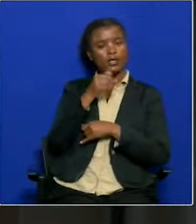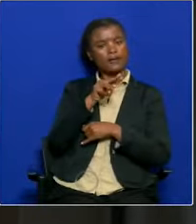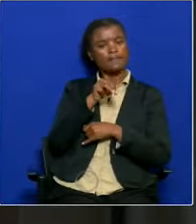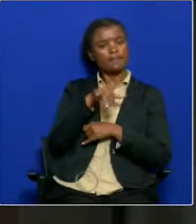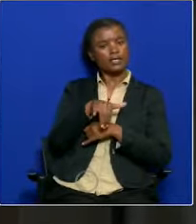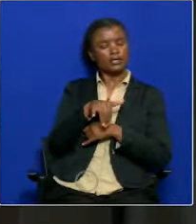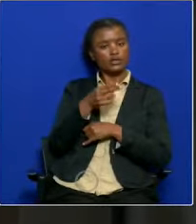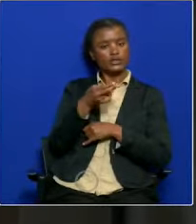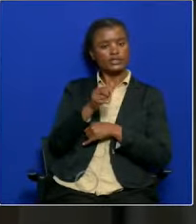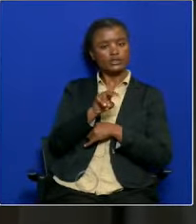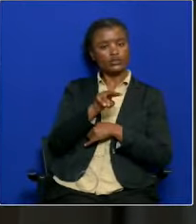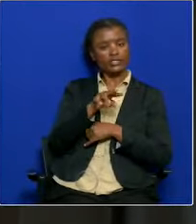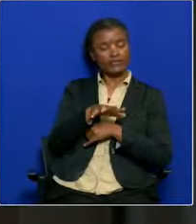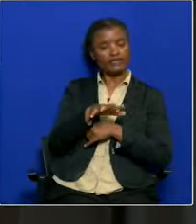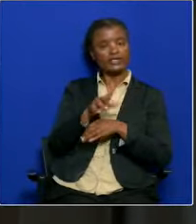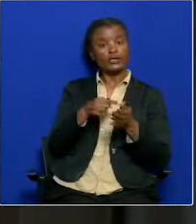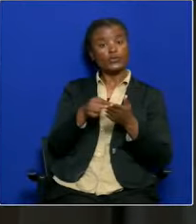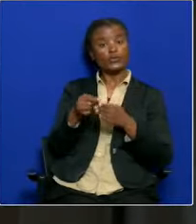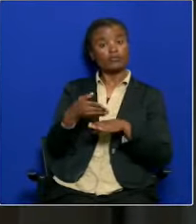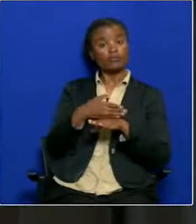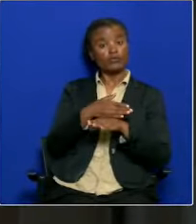his arrest?